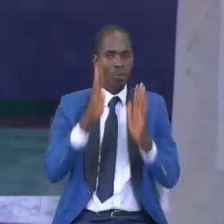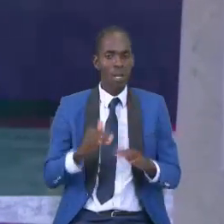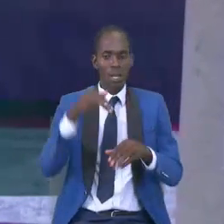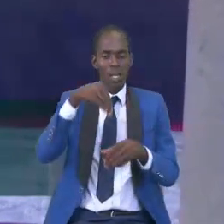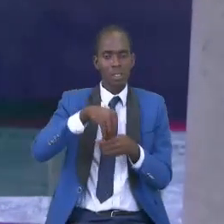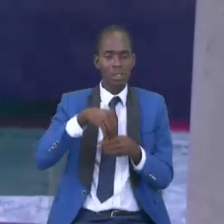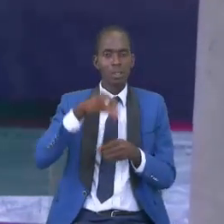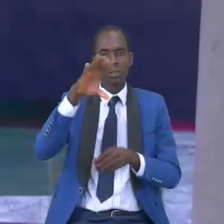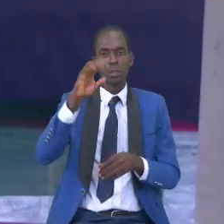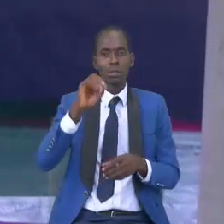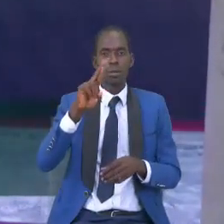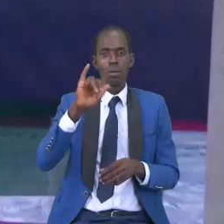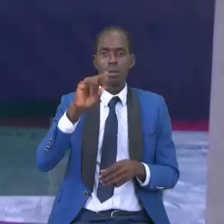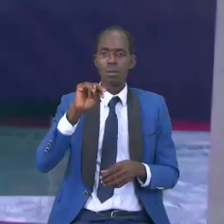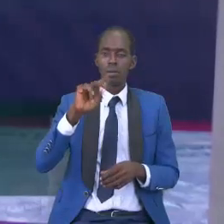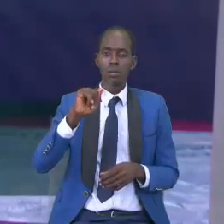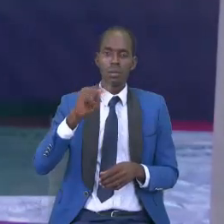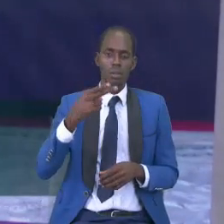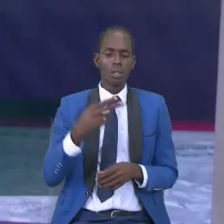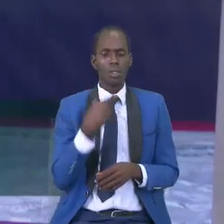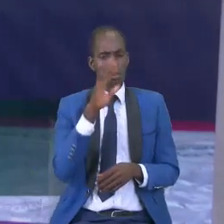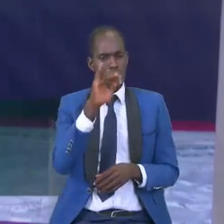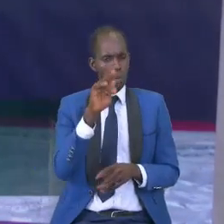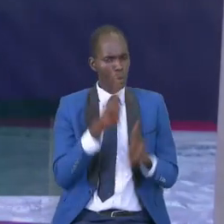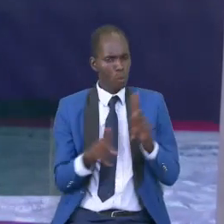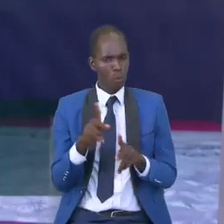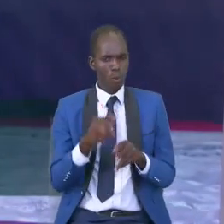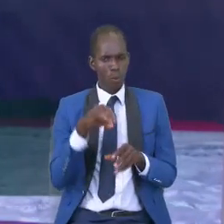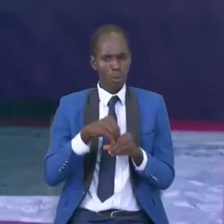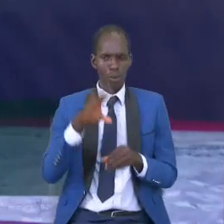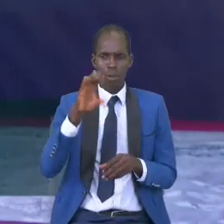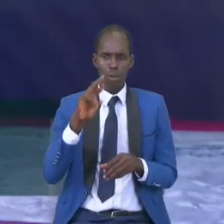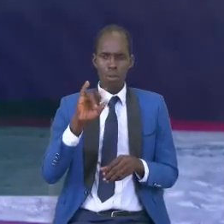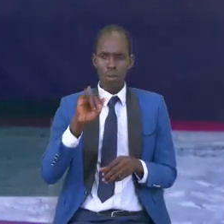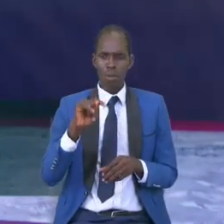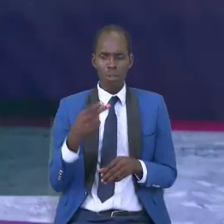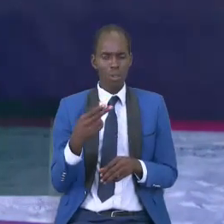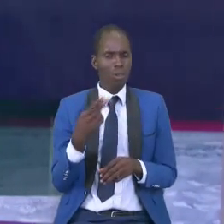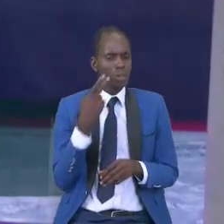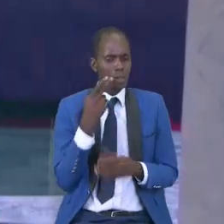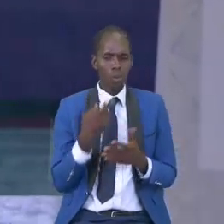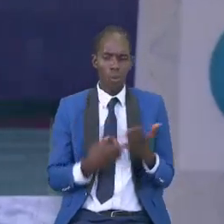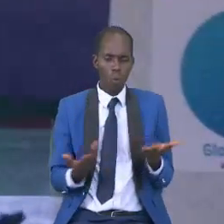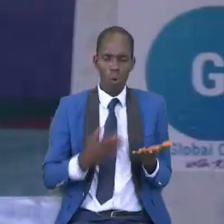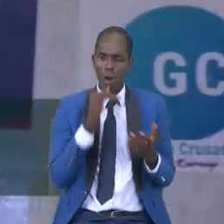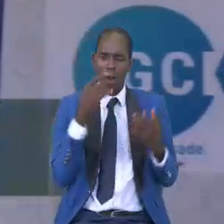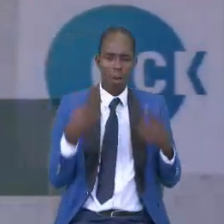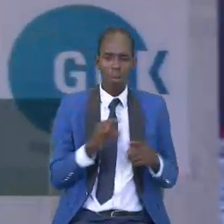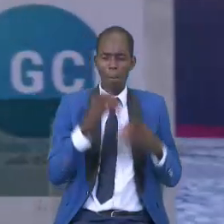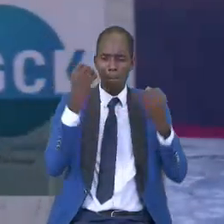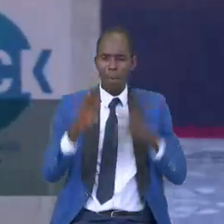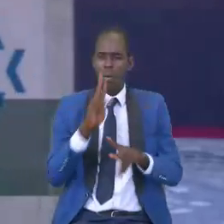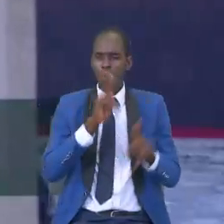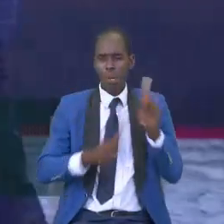and he said, Corinthians, look at what is happening. Many are sick, and many are even dying, and